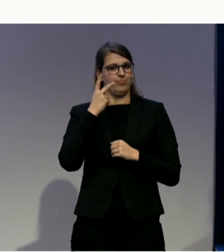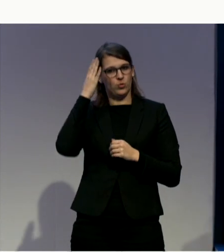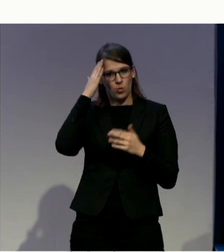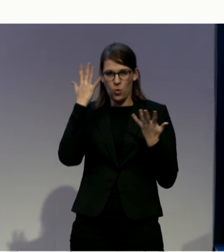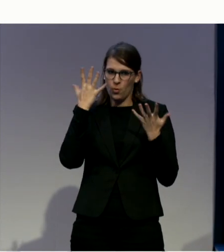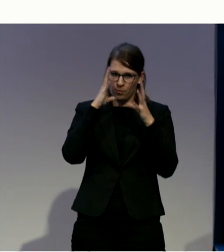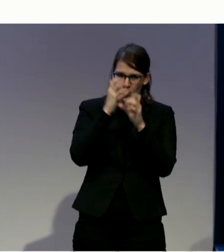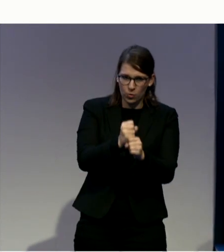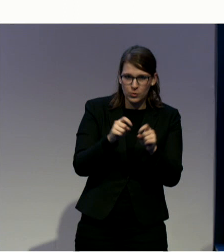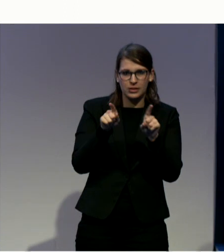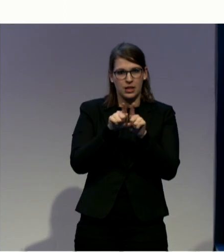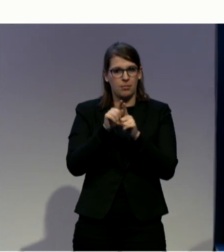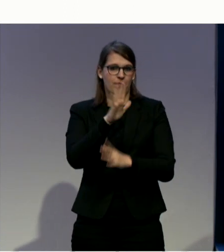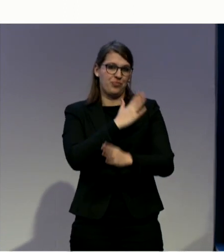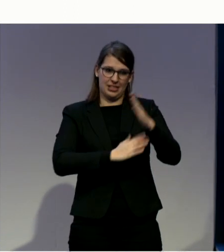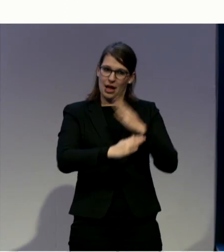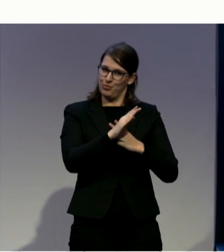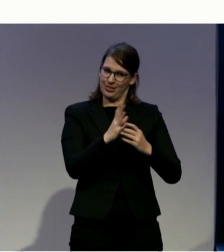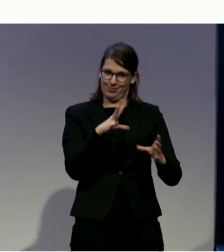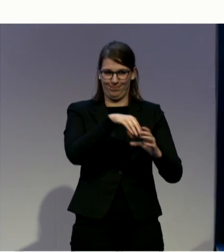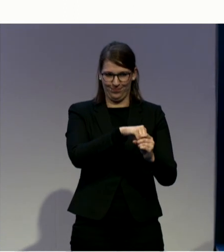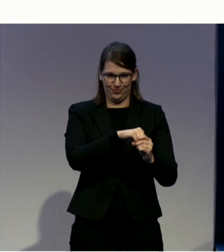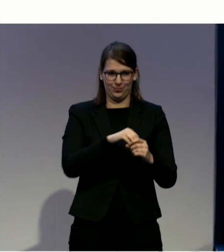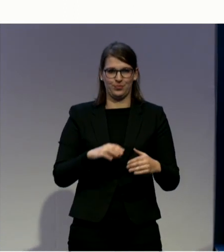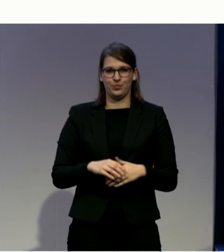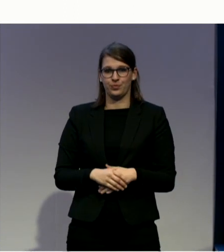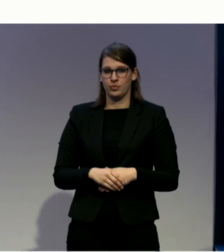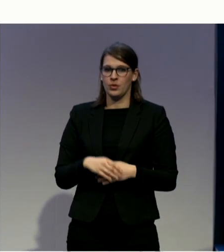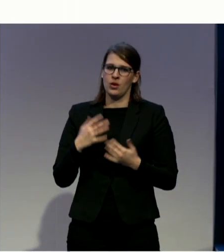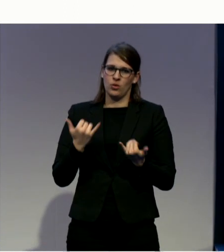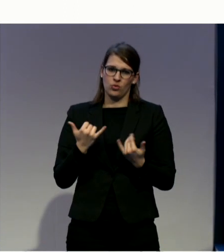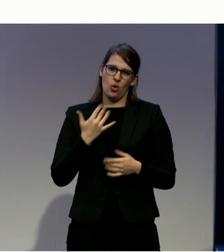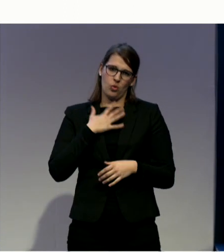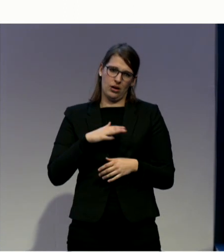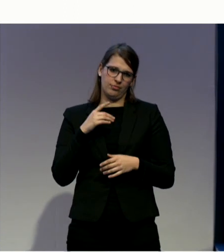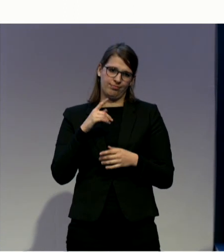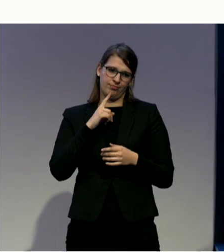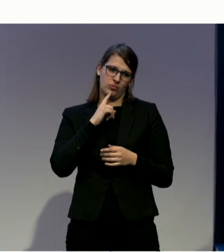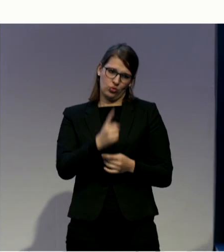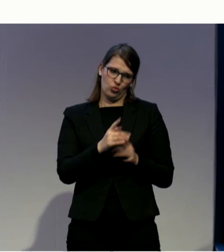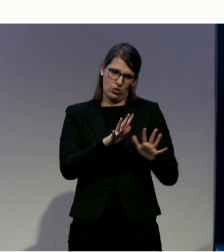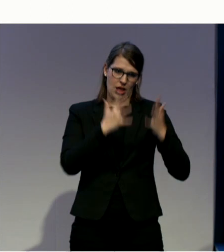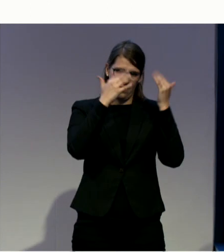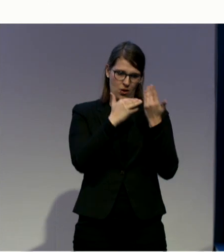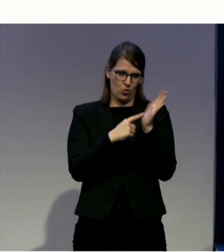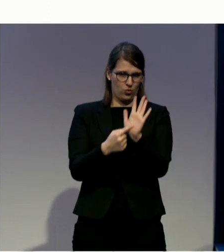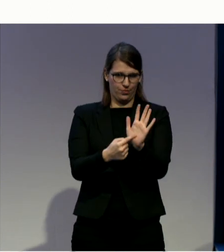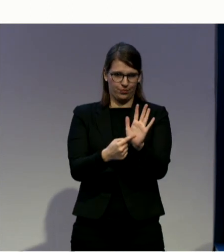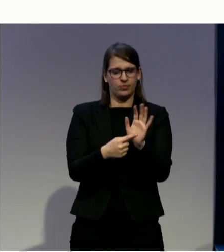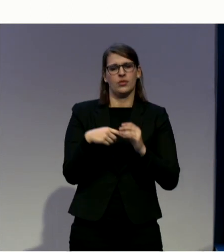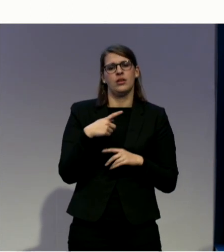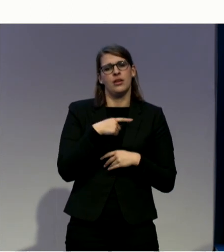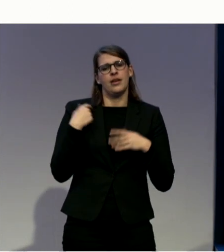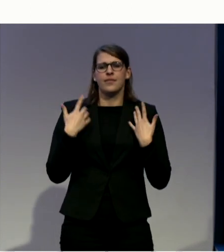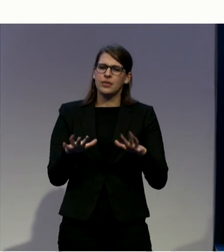day-to-day drama, which is, I think, a depiction of the reality. We partner with hundreds of organizations that